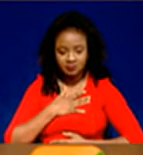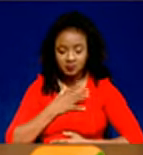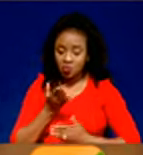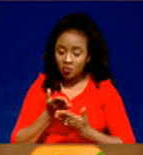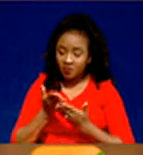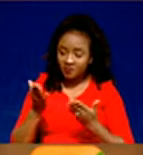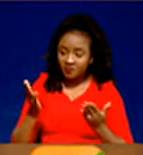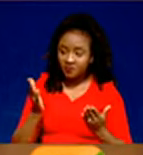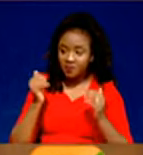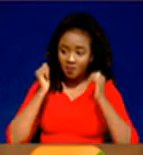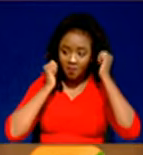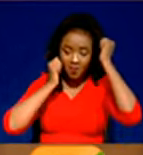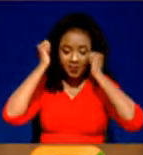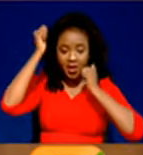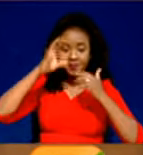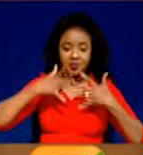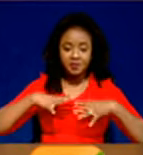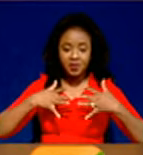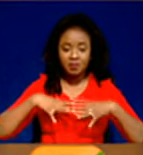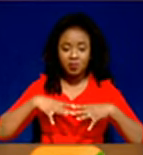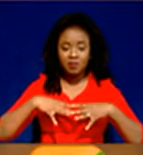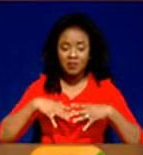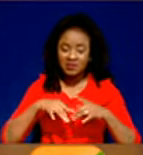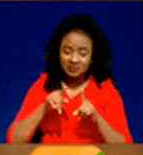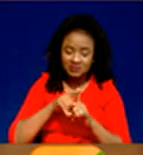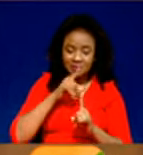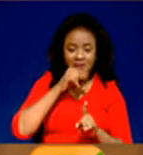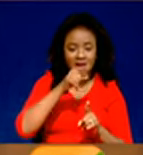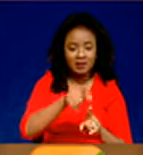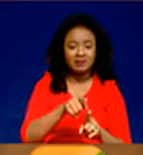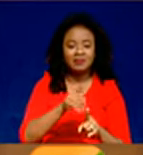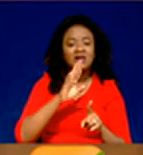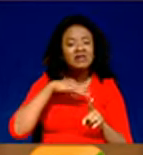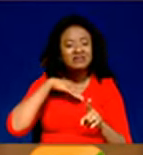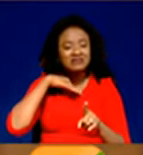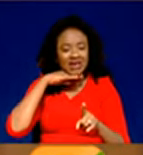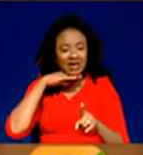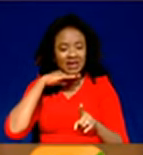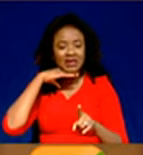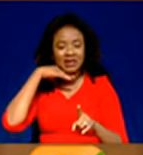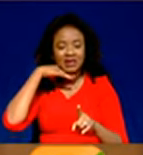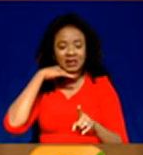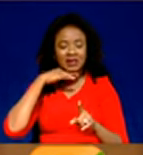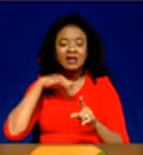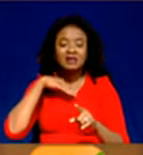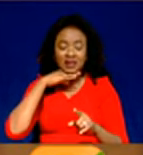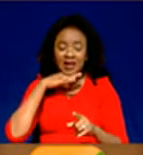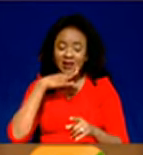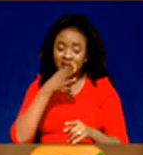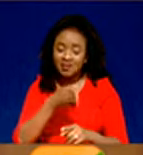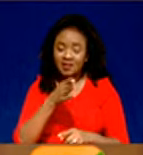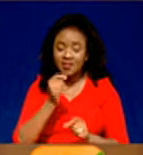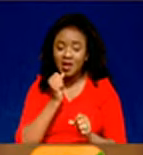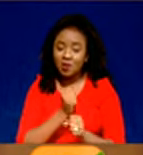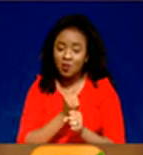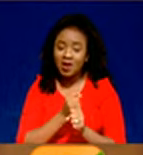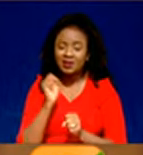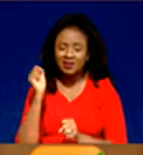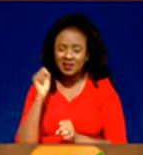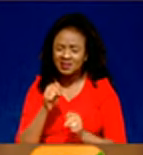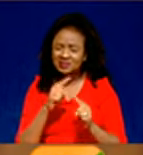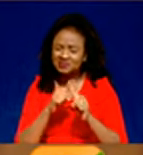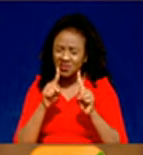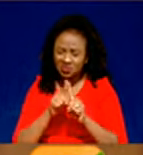general who lost his life, not just while in office, but in